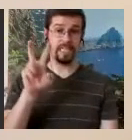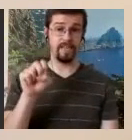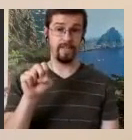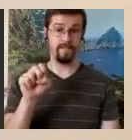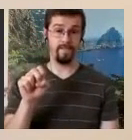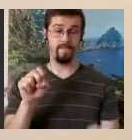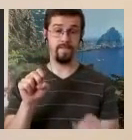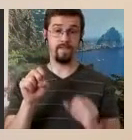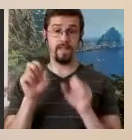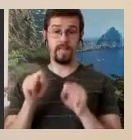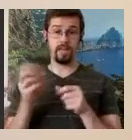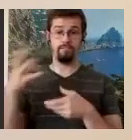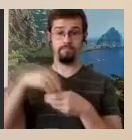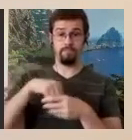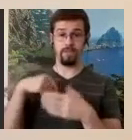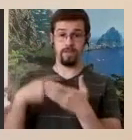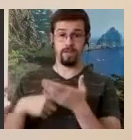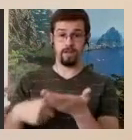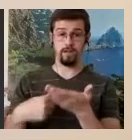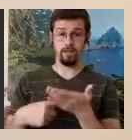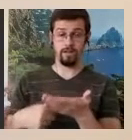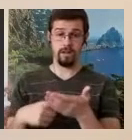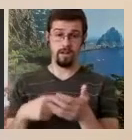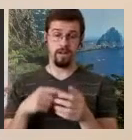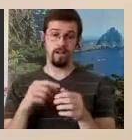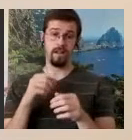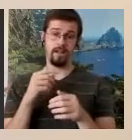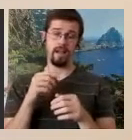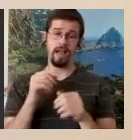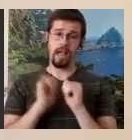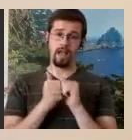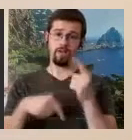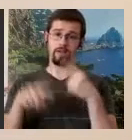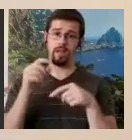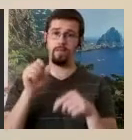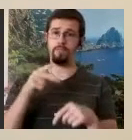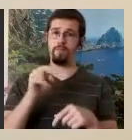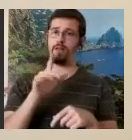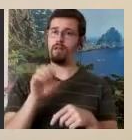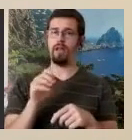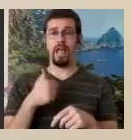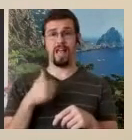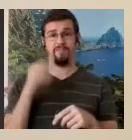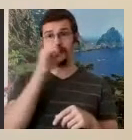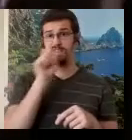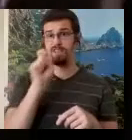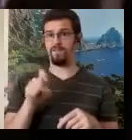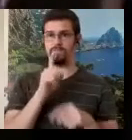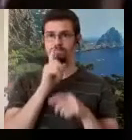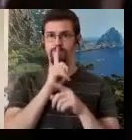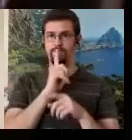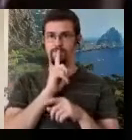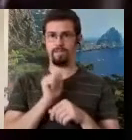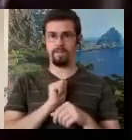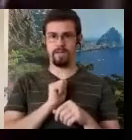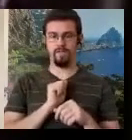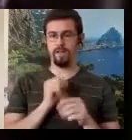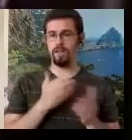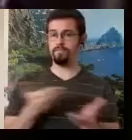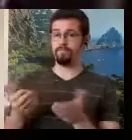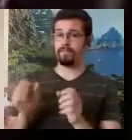would be involved to get a sign puddle to work that way. I am going to have to mute myself as my guest, and then I'm going to click on Steve